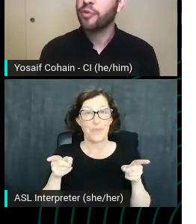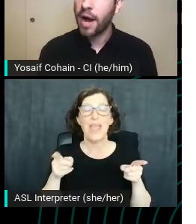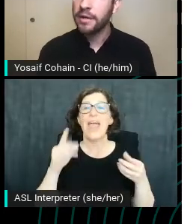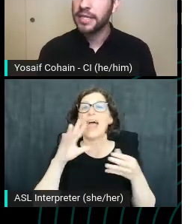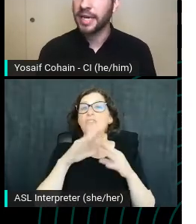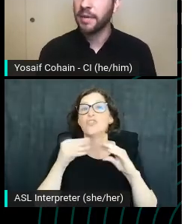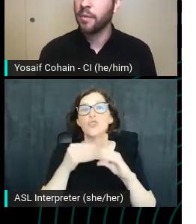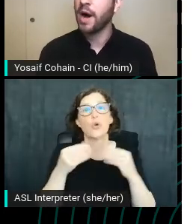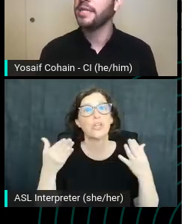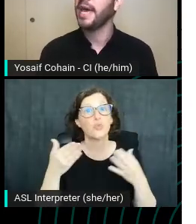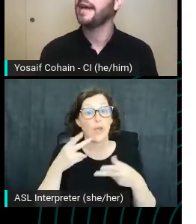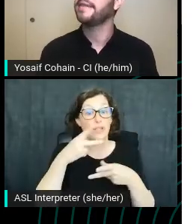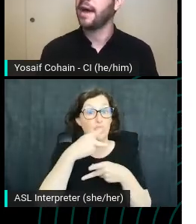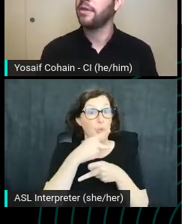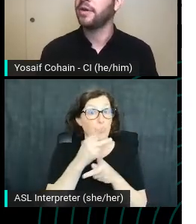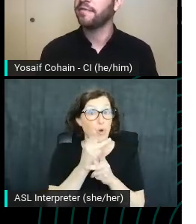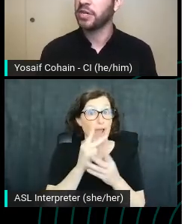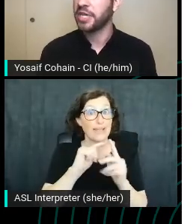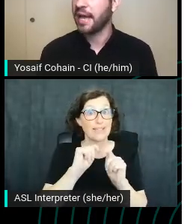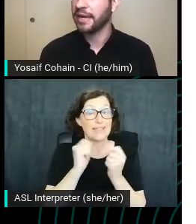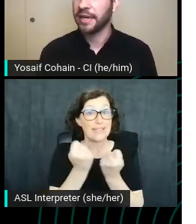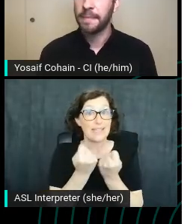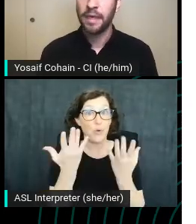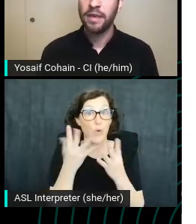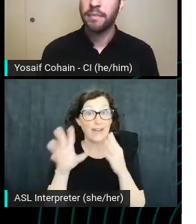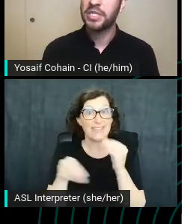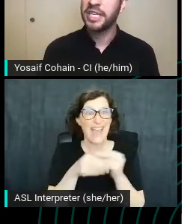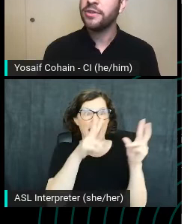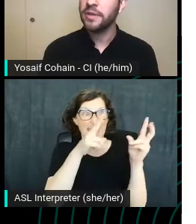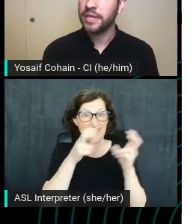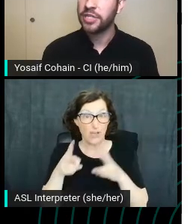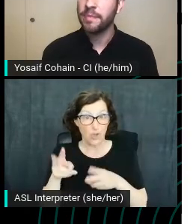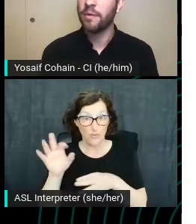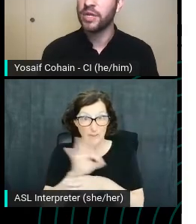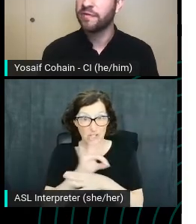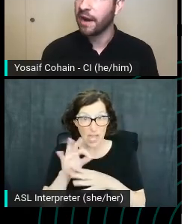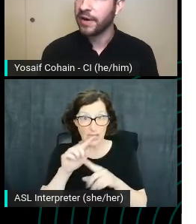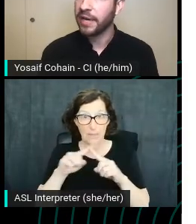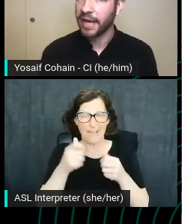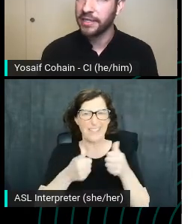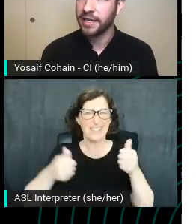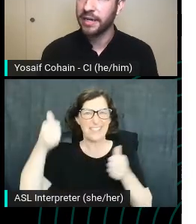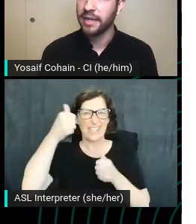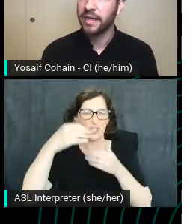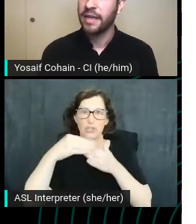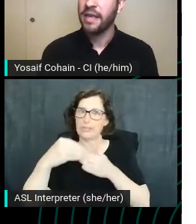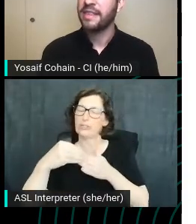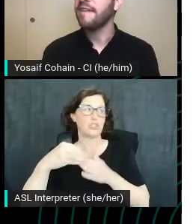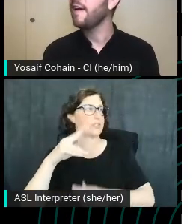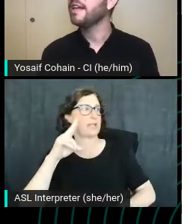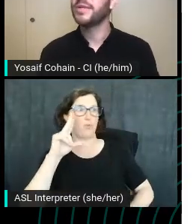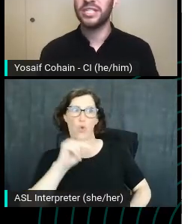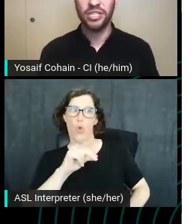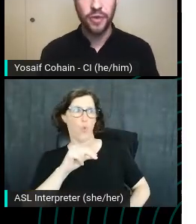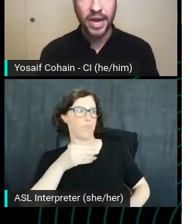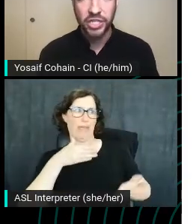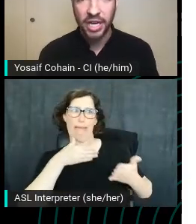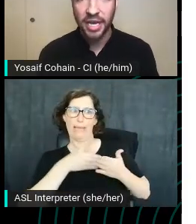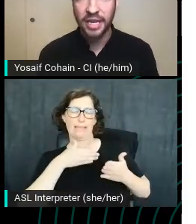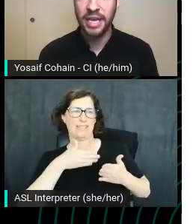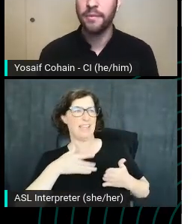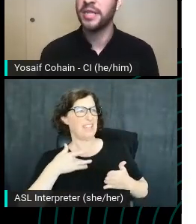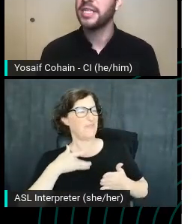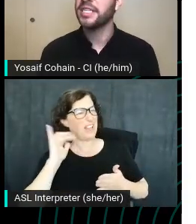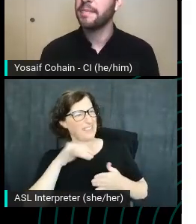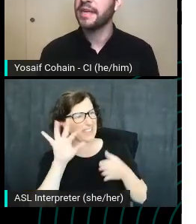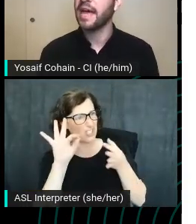that the product team wanted to add downloading functionality, but senior leadership was very against it. They felt it was a